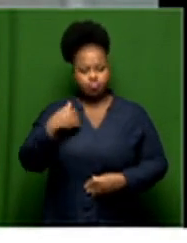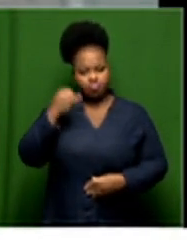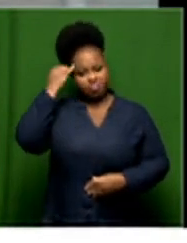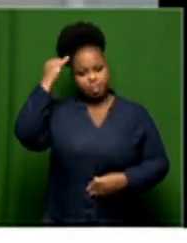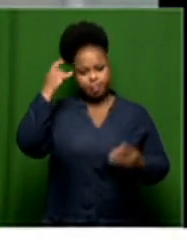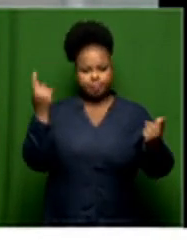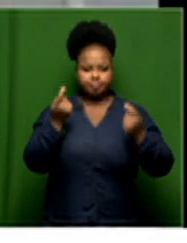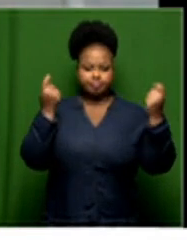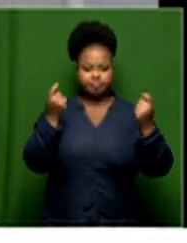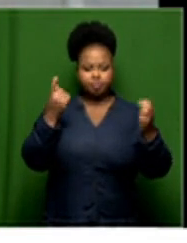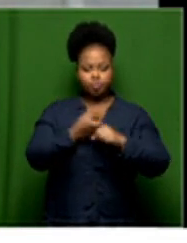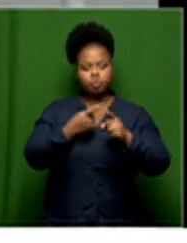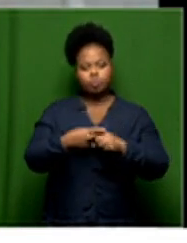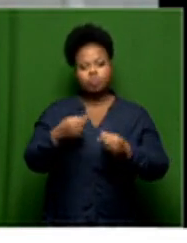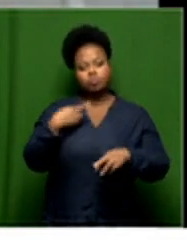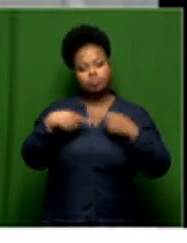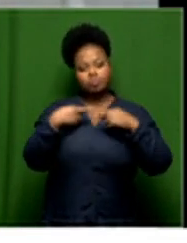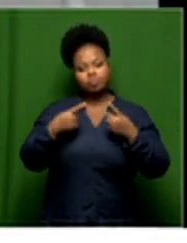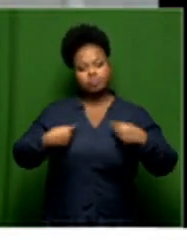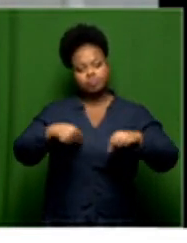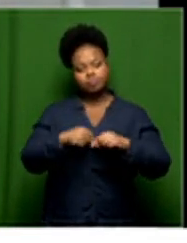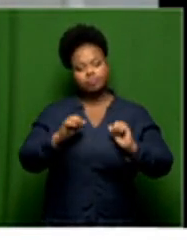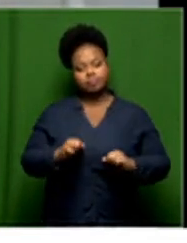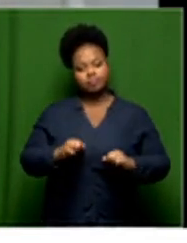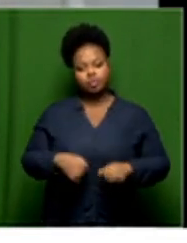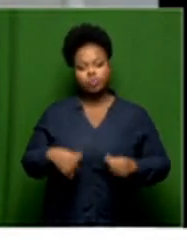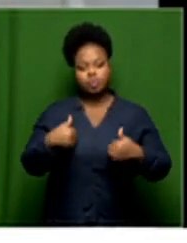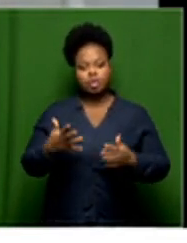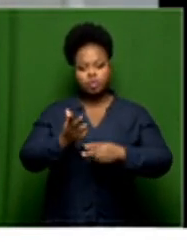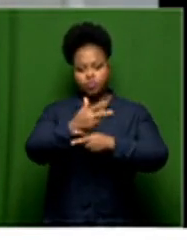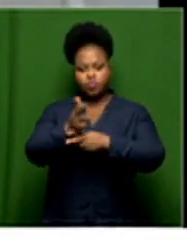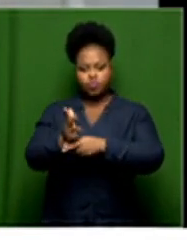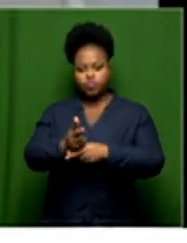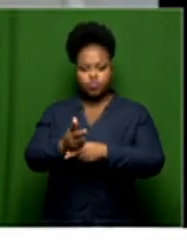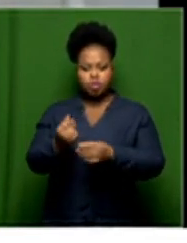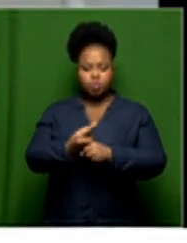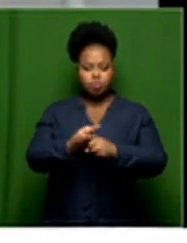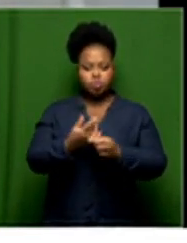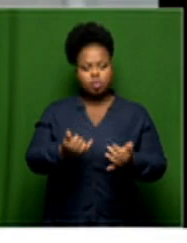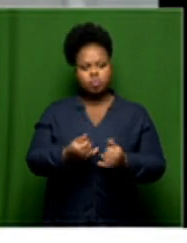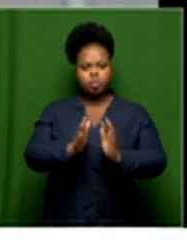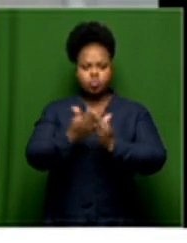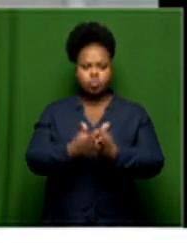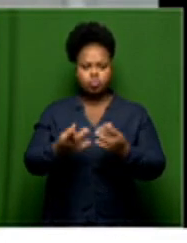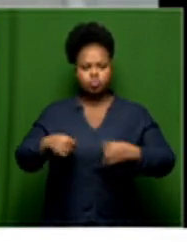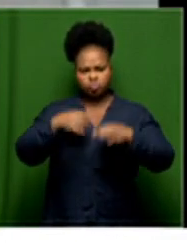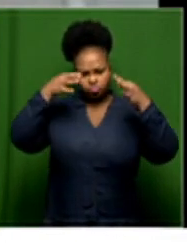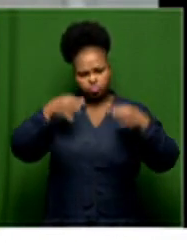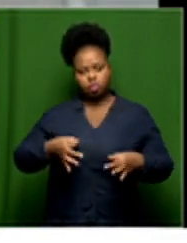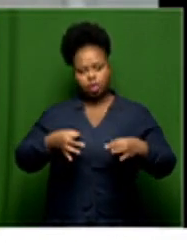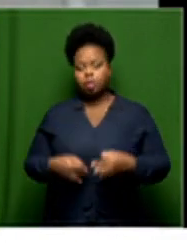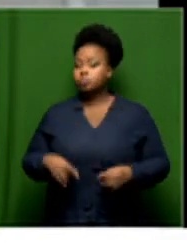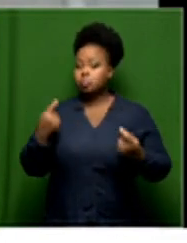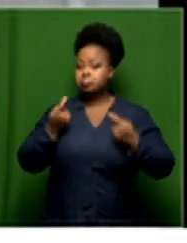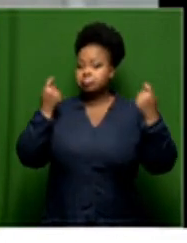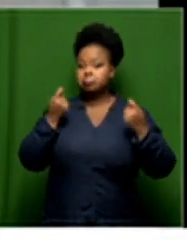to celebrate our signatures in our restaurants. We started shooting the cookbook and decided to really celebrate the places that I had